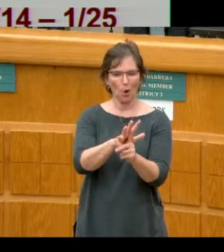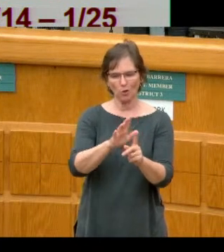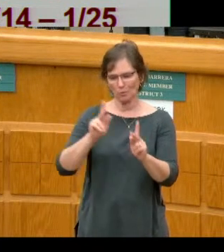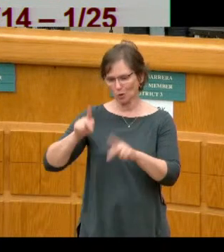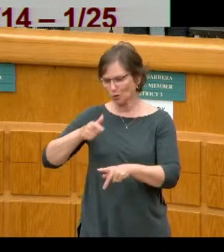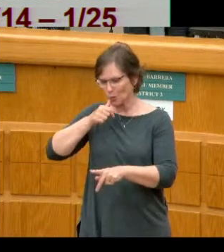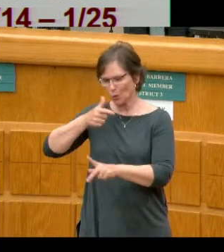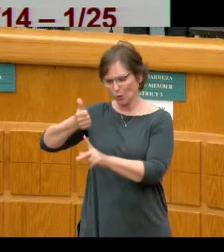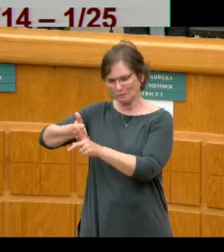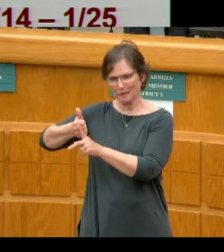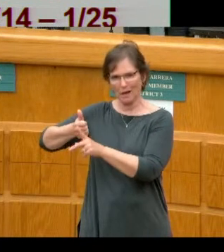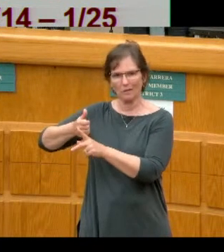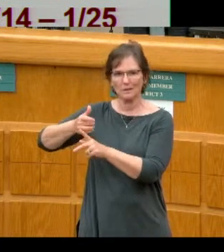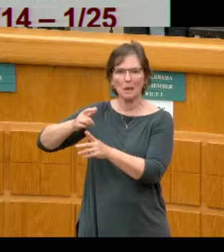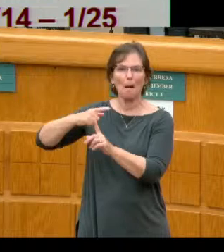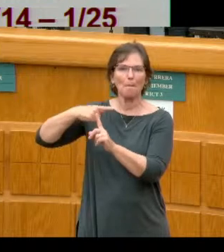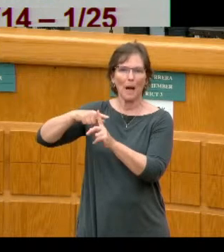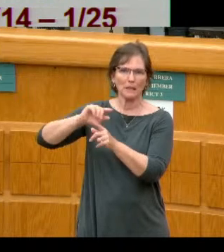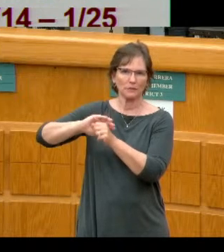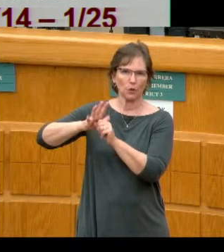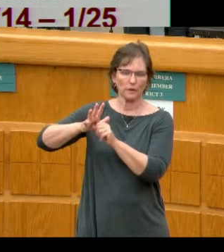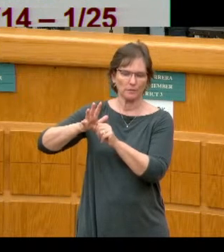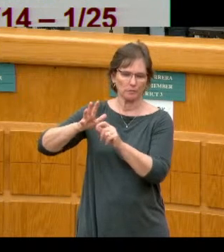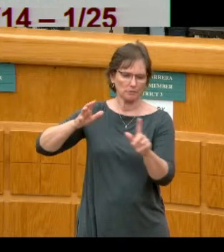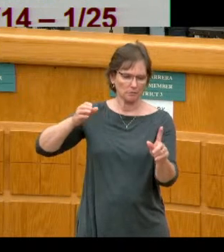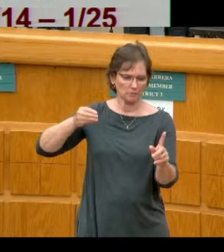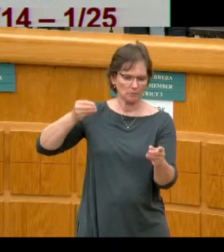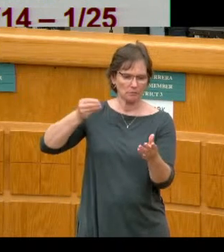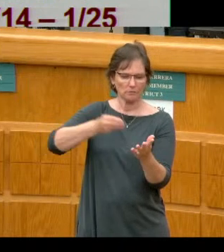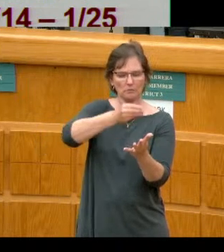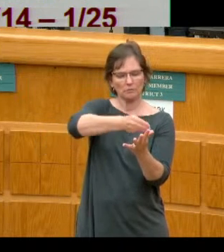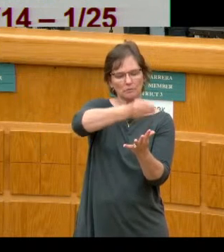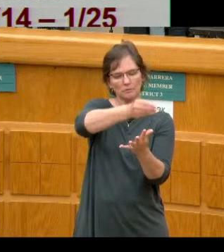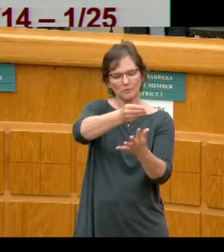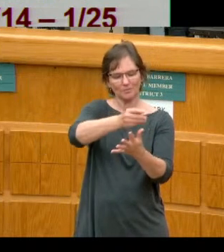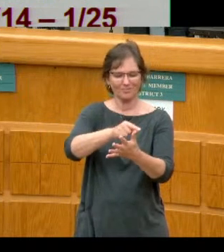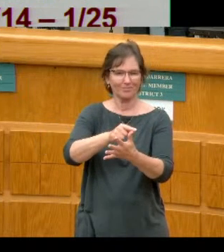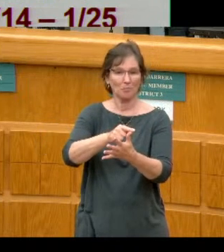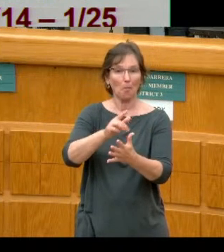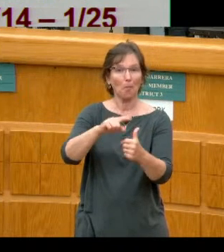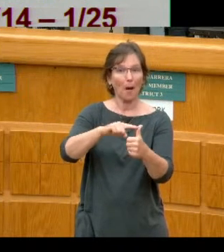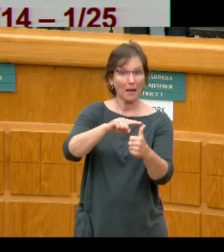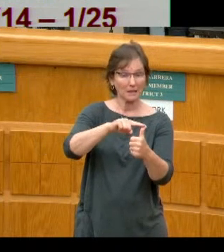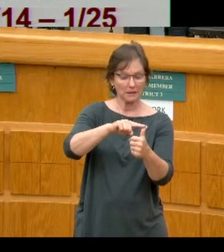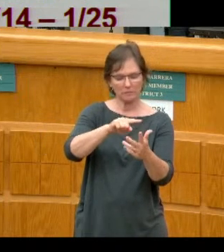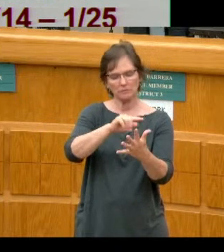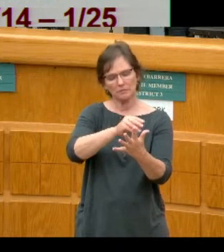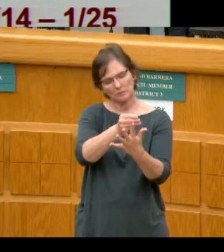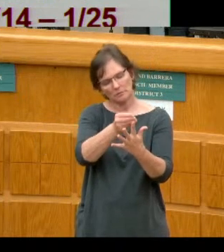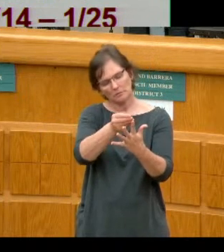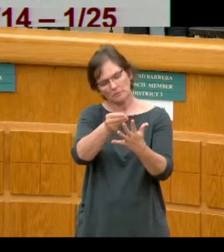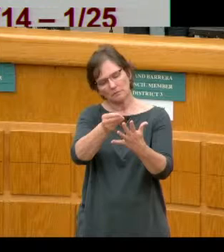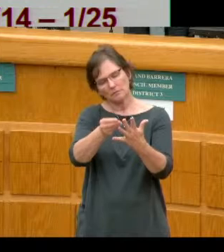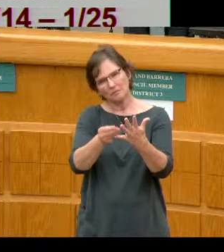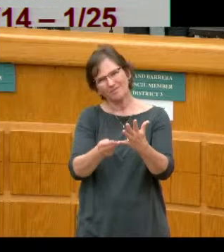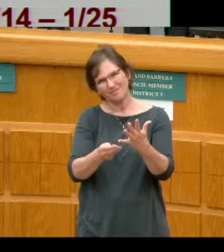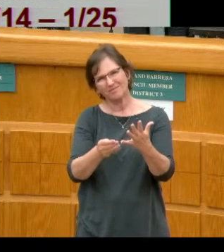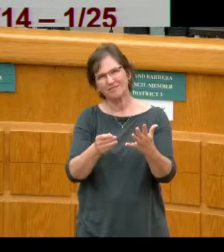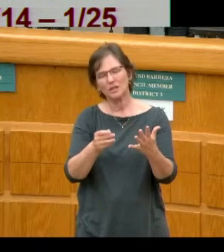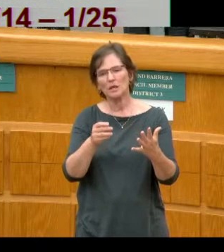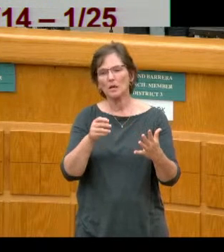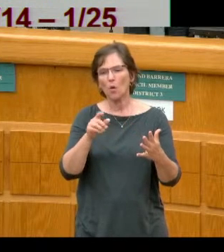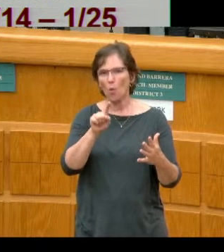last week, because last week our transmission rate that we estimated was 1.9. I want to remind everybody that the transmission rate, this